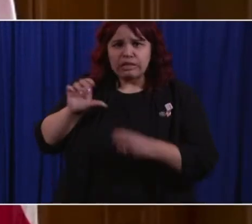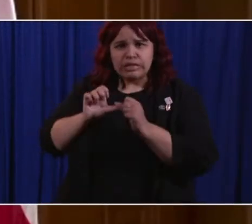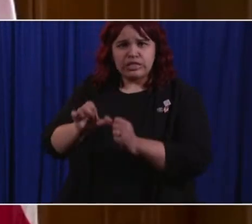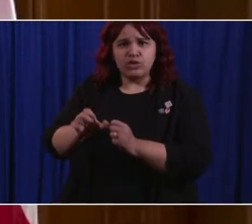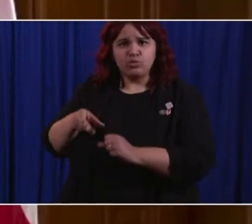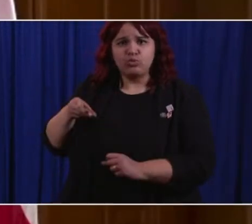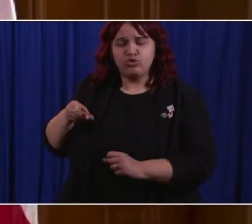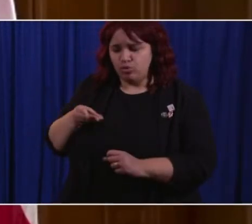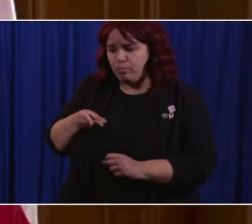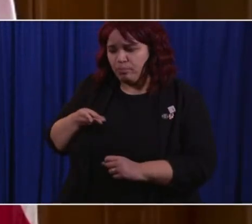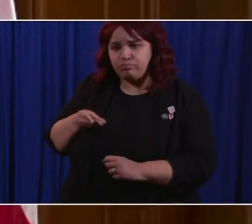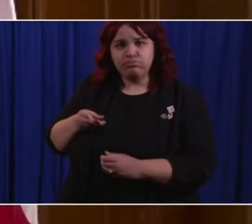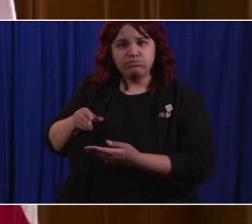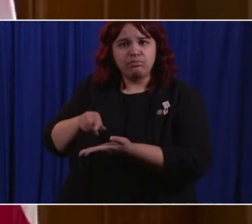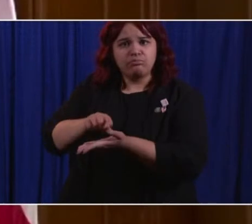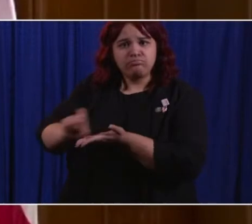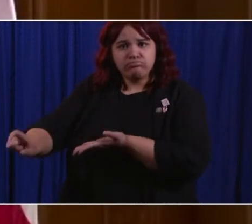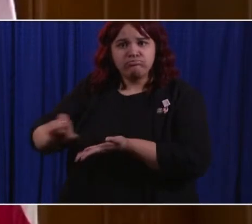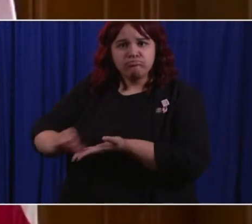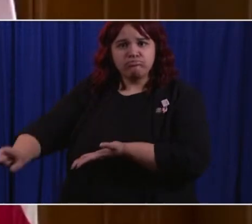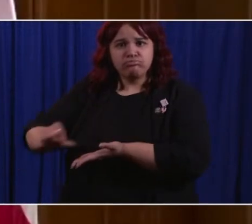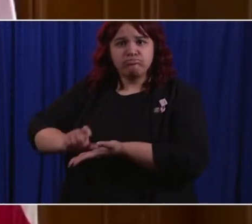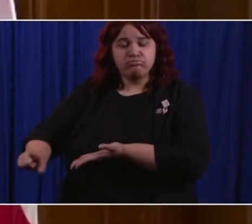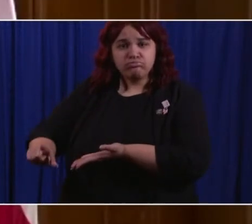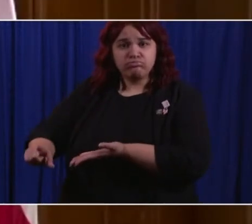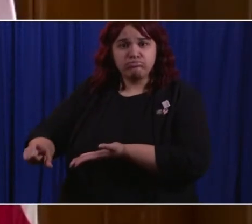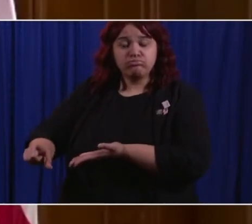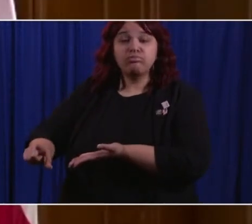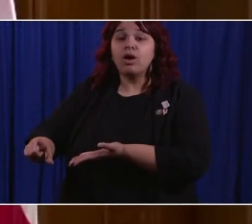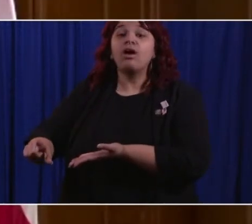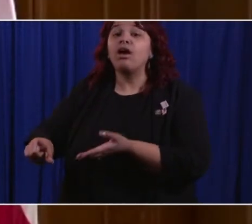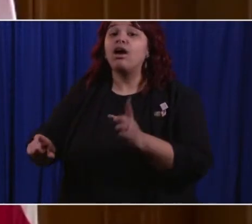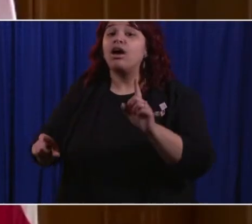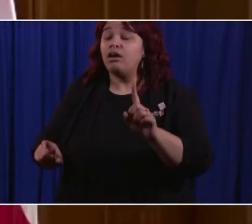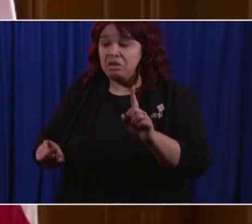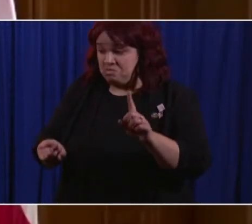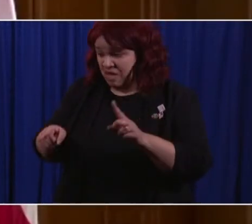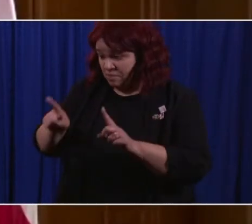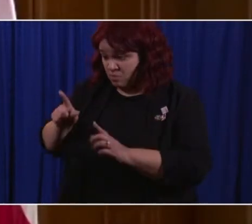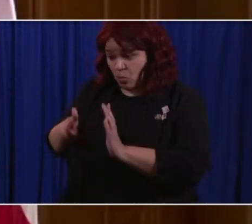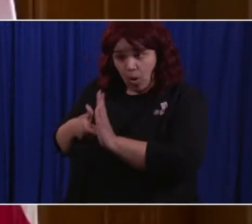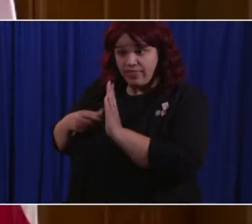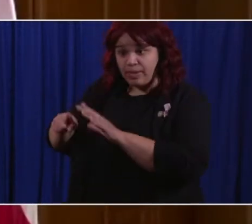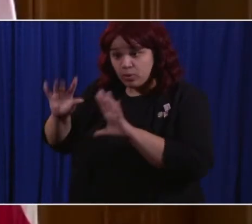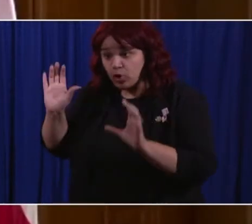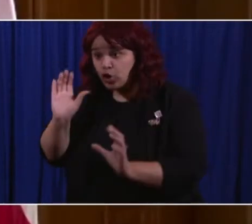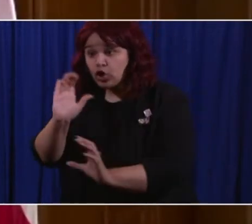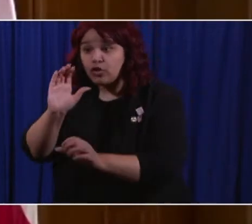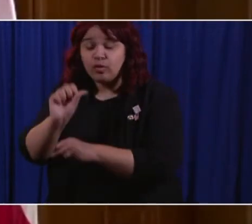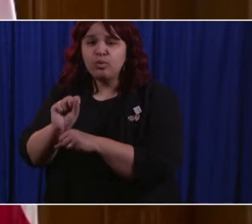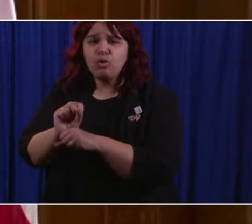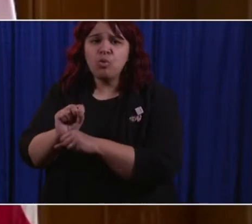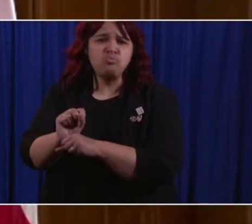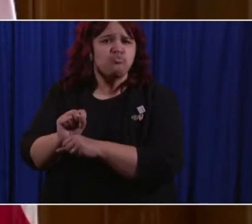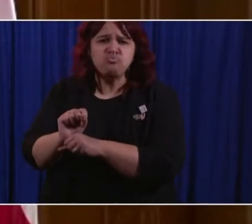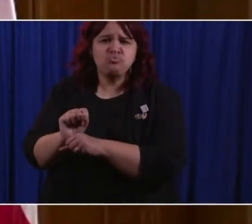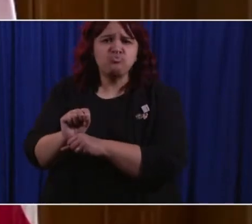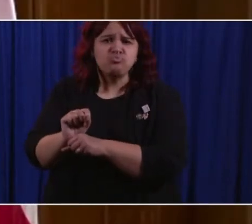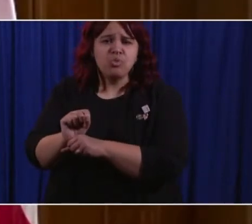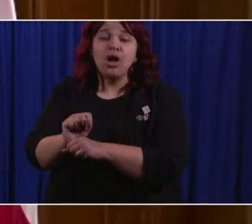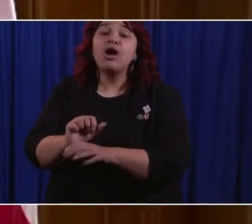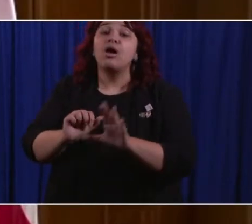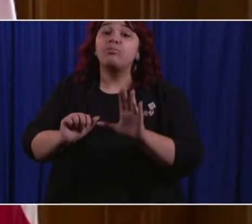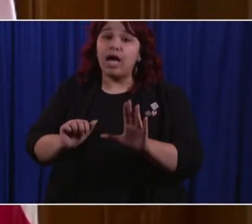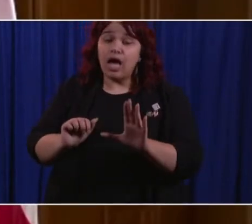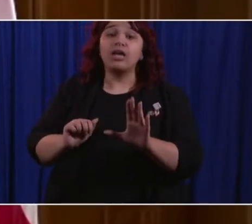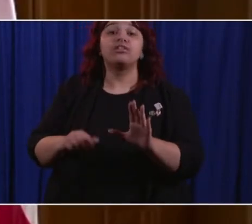work until the federal unemployment aid expires in September. Jobs are opening up. Restaurants and other